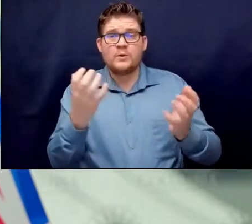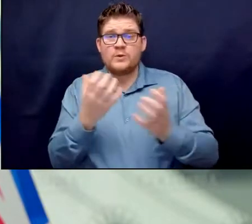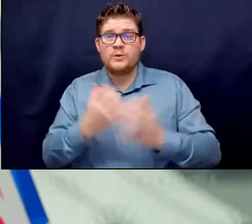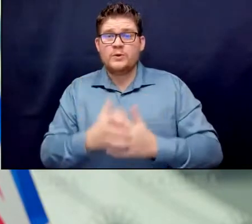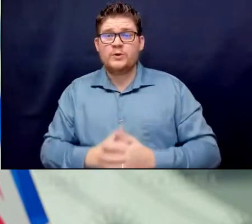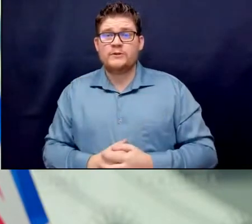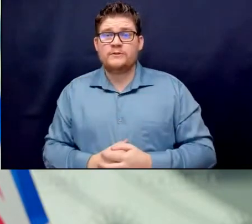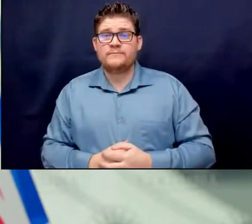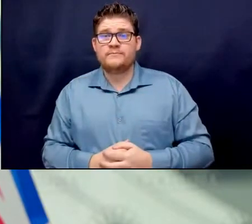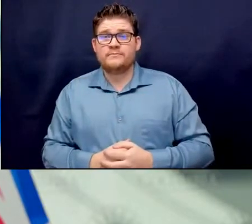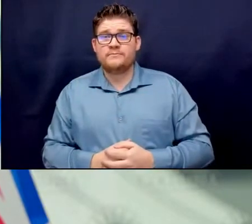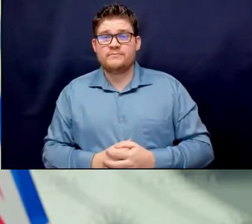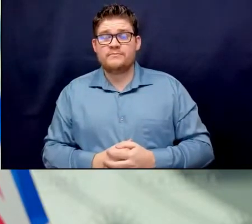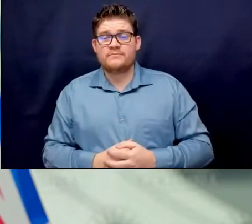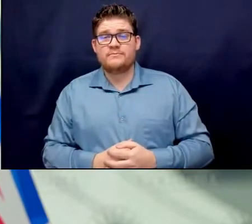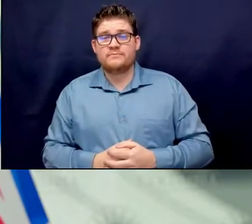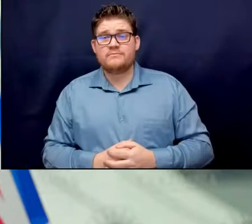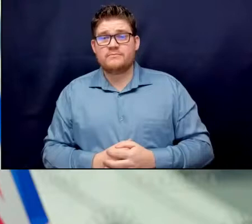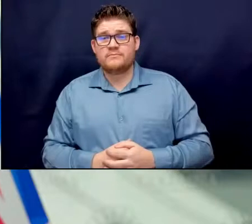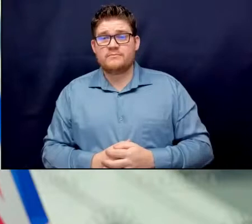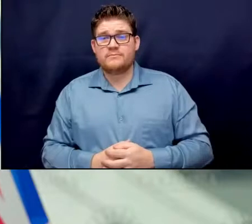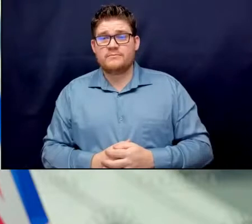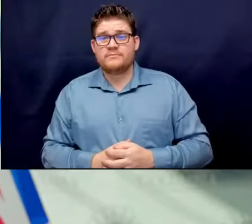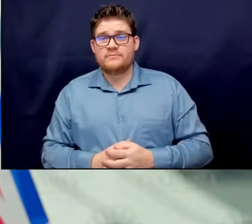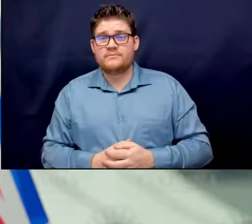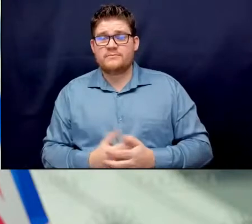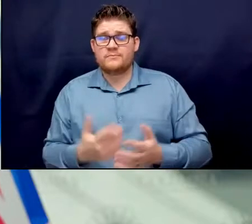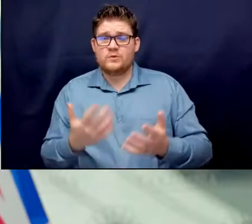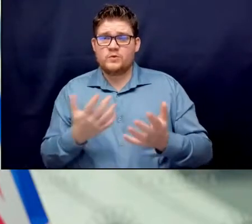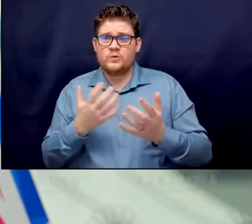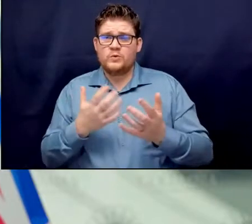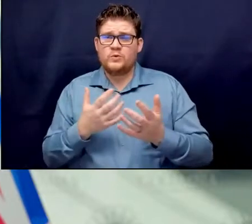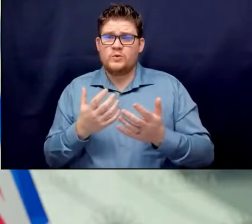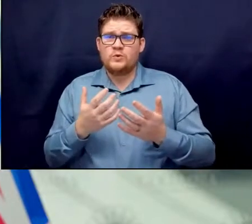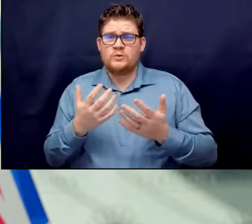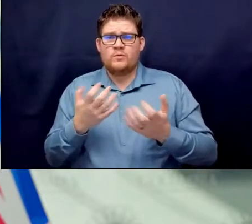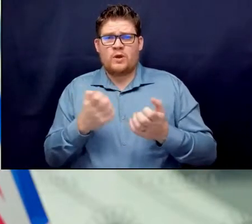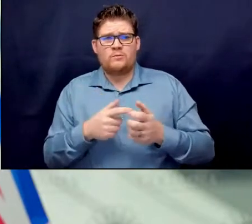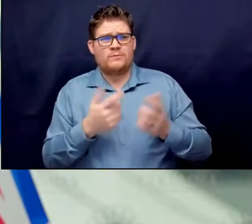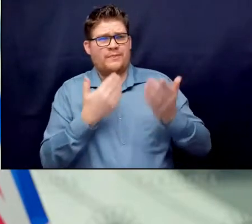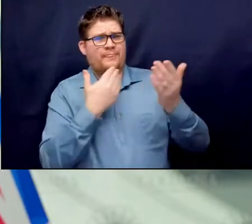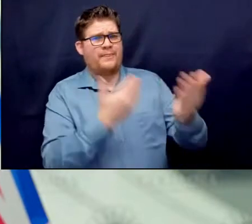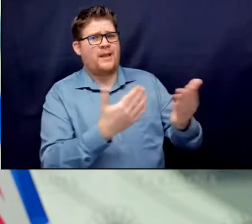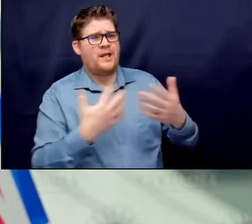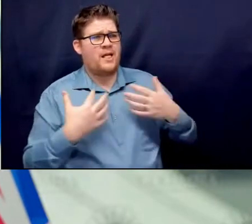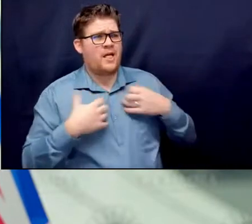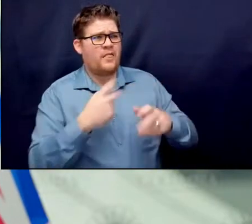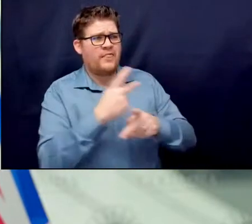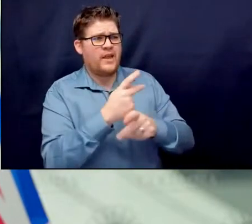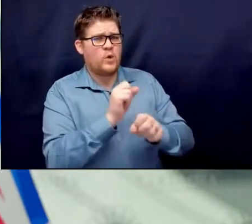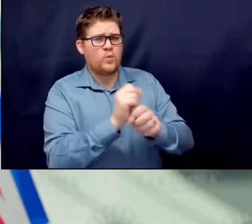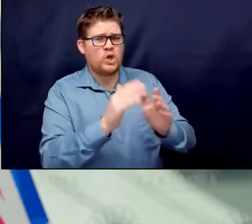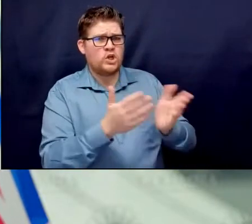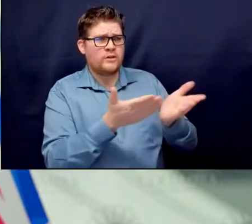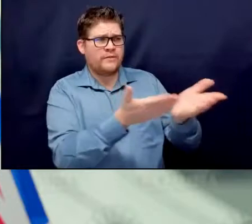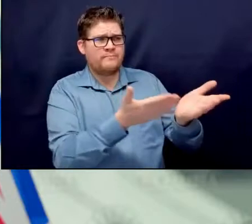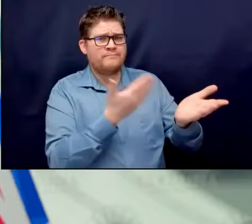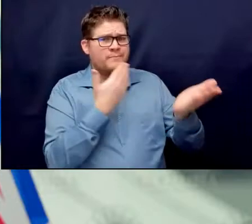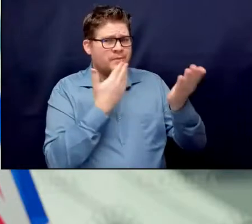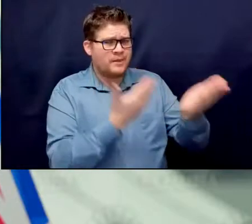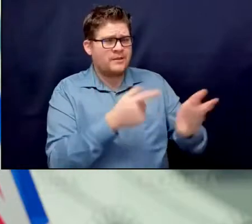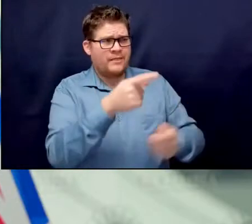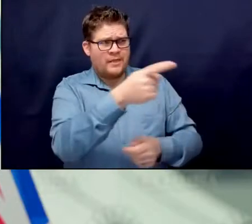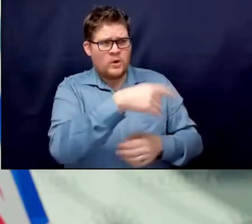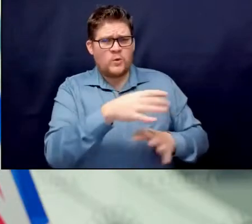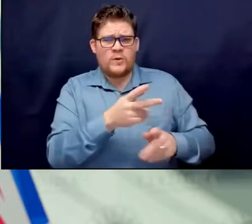really clear-sighted, a full understanding both the impact of COVID-19 and the impact of potential restrictions. So if you ask, are restrictions being